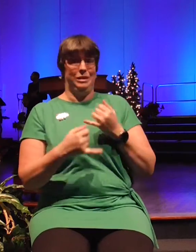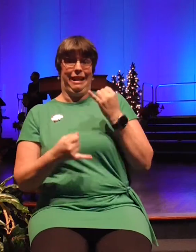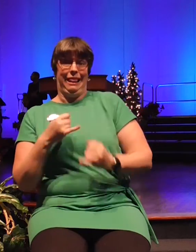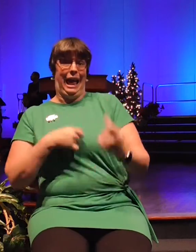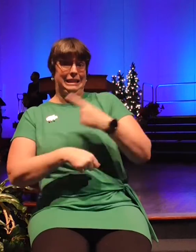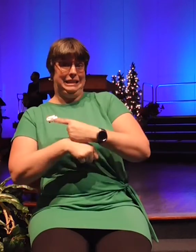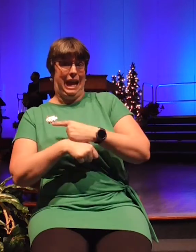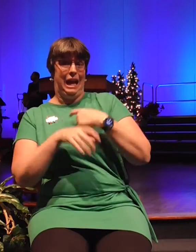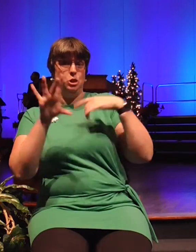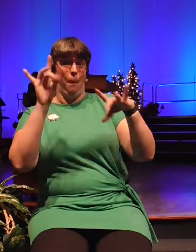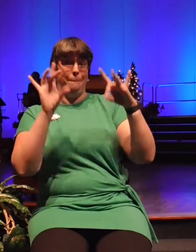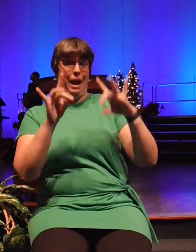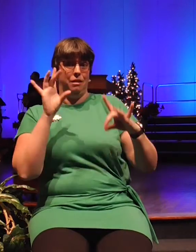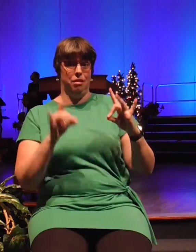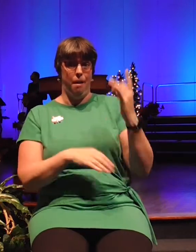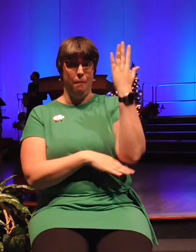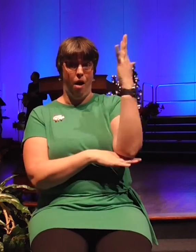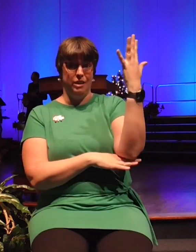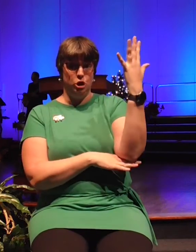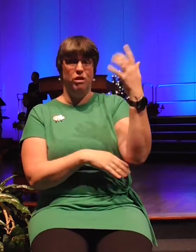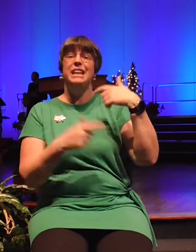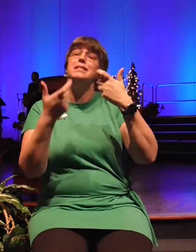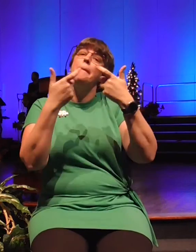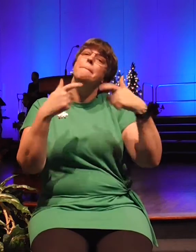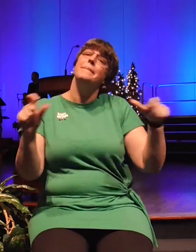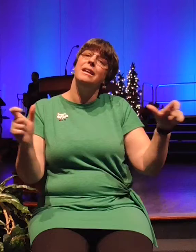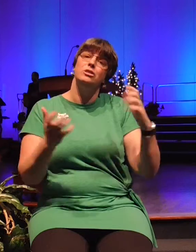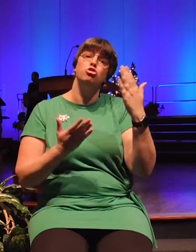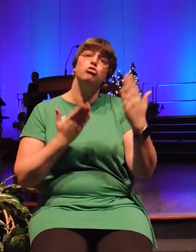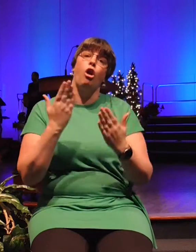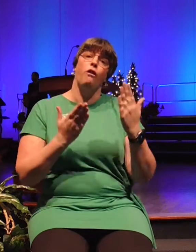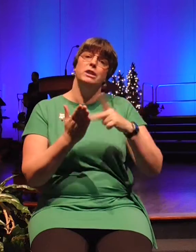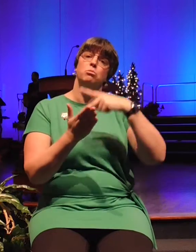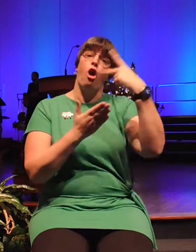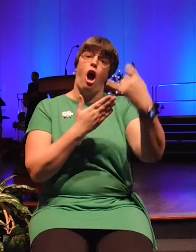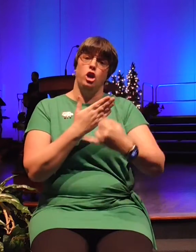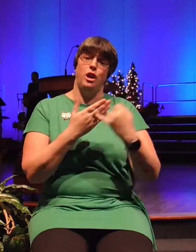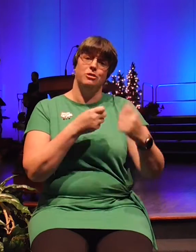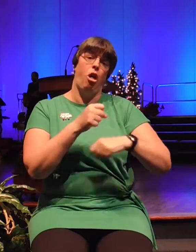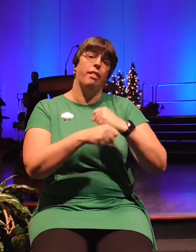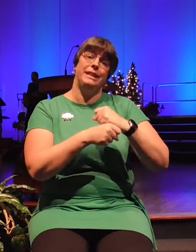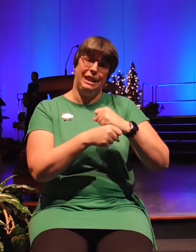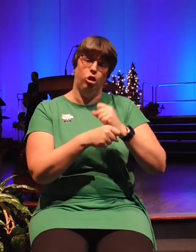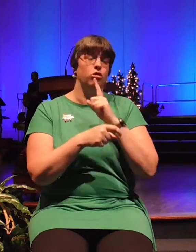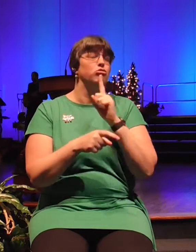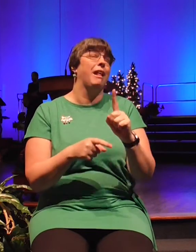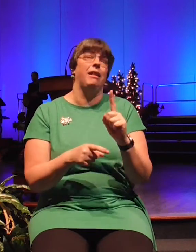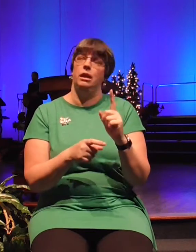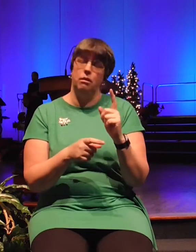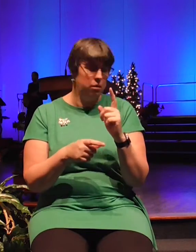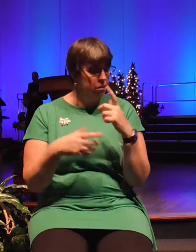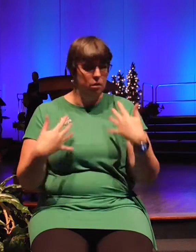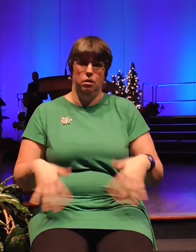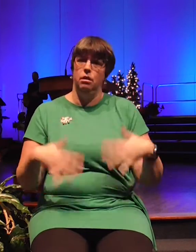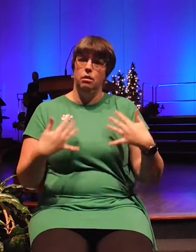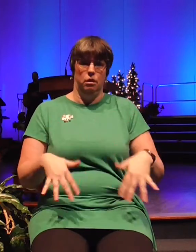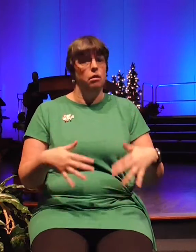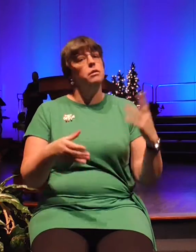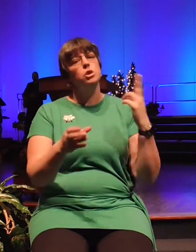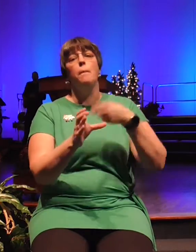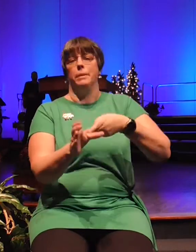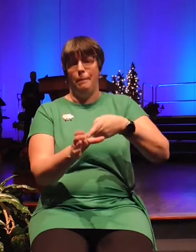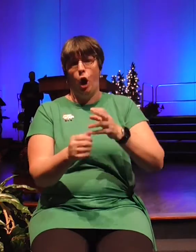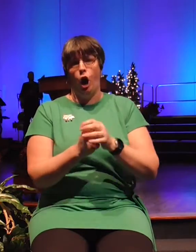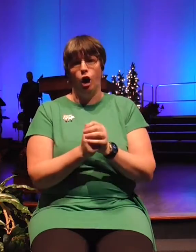day. Get some tags off the Giving Tree. This is the biggest service project we do all year, and it's a great one. So be a part of it. Have a great